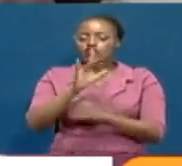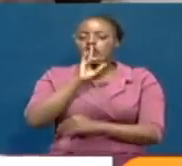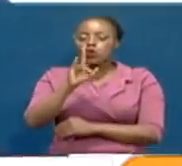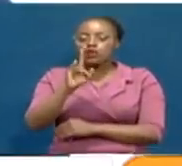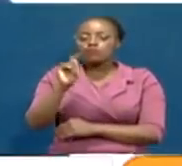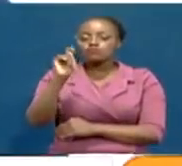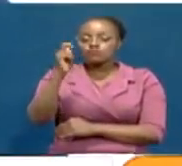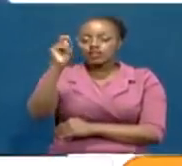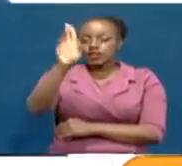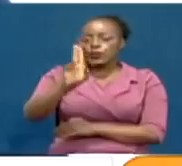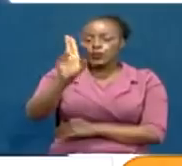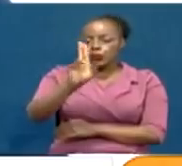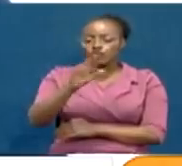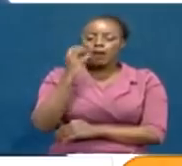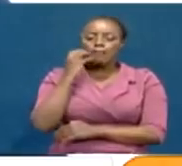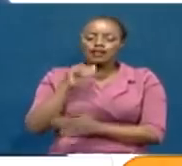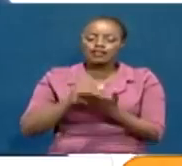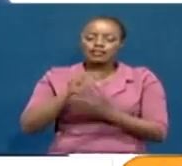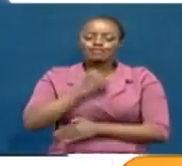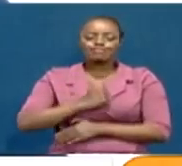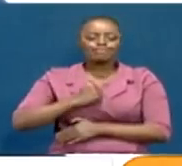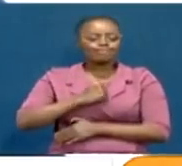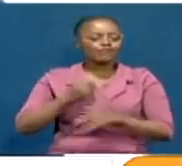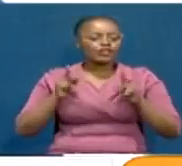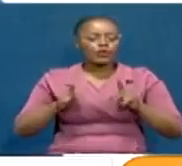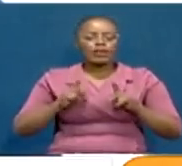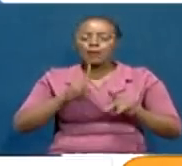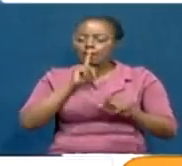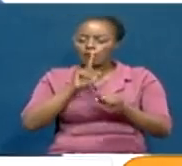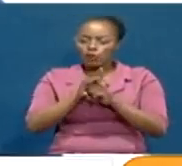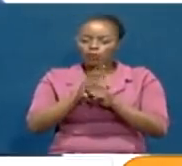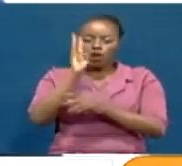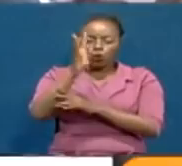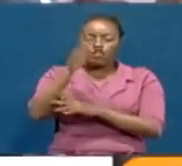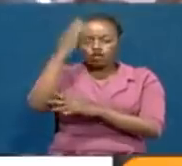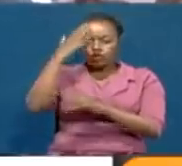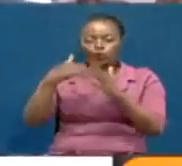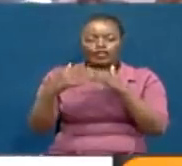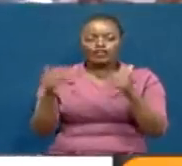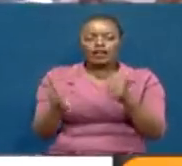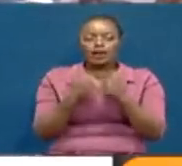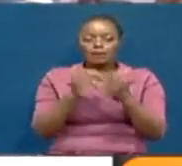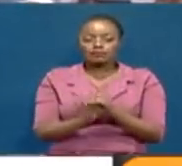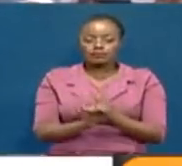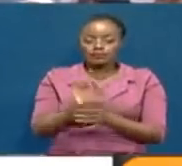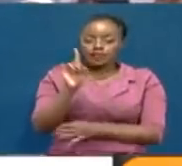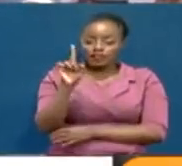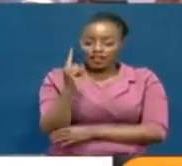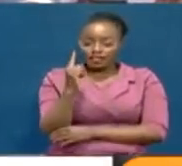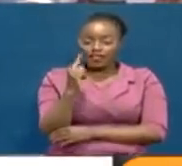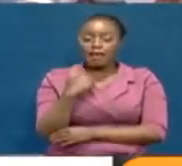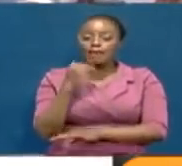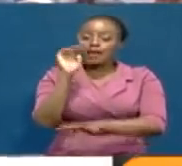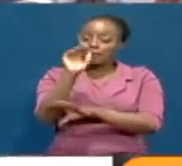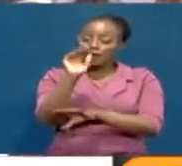Uhuru Kenyatta. Matiang’i apologized to the people and vowed to get to the bottom of it. Kwanza kabisa,